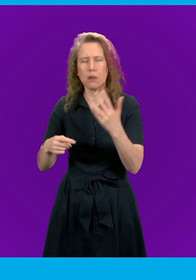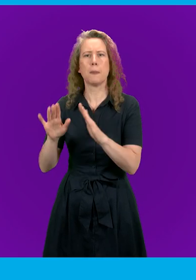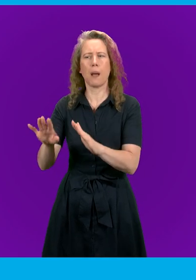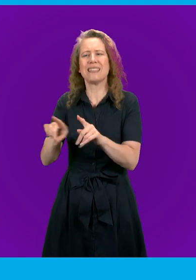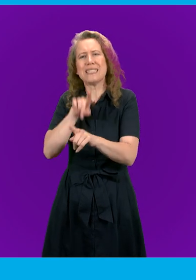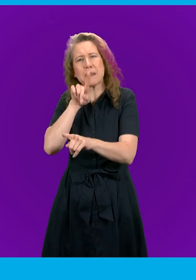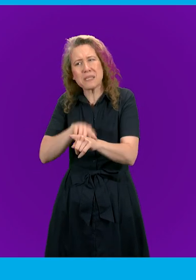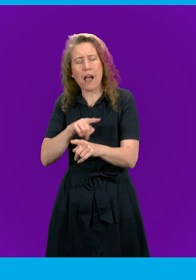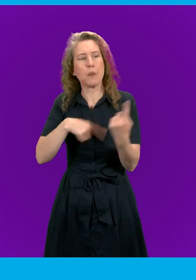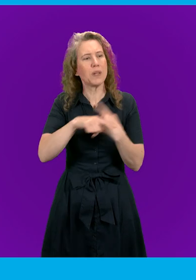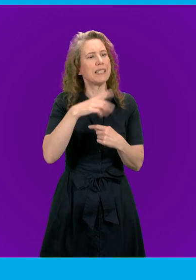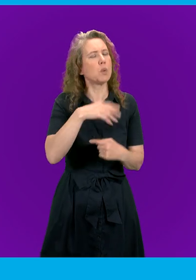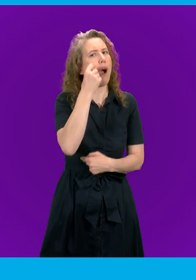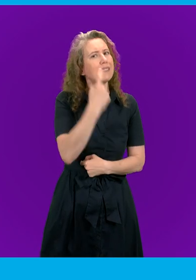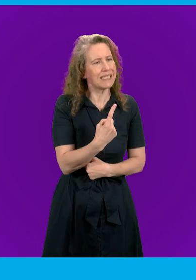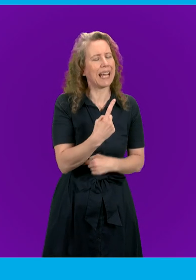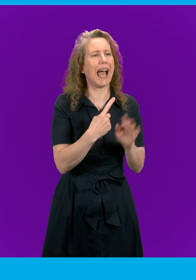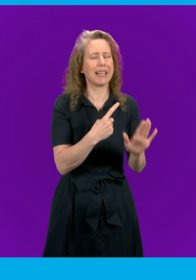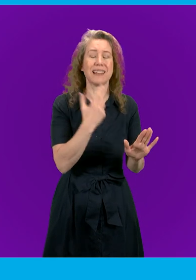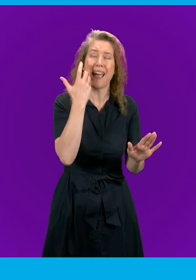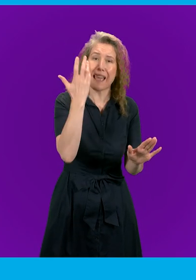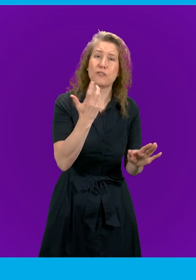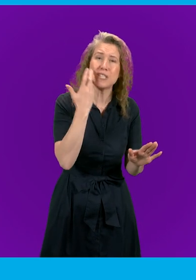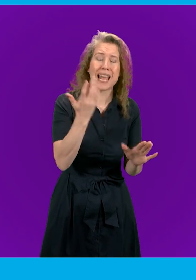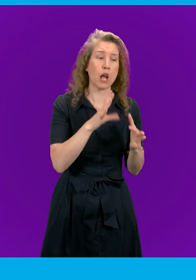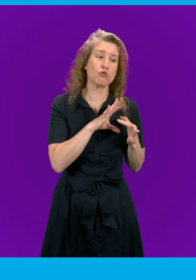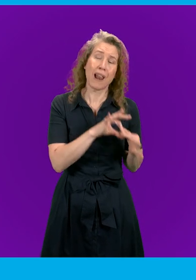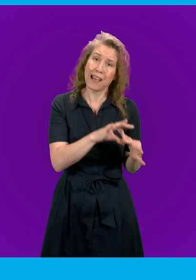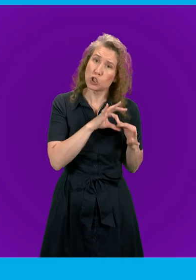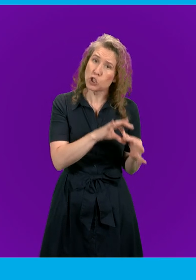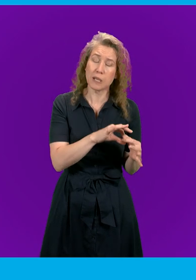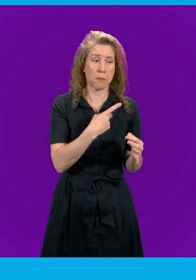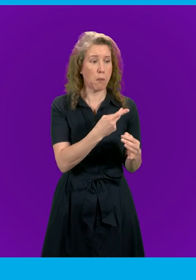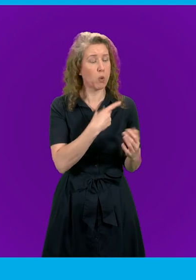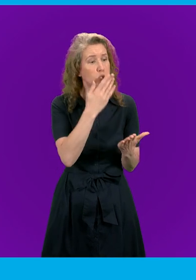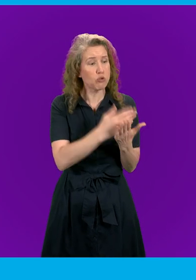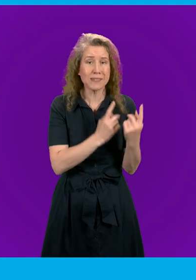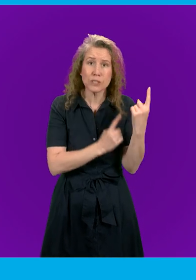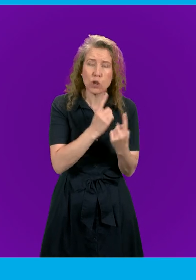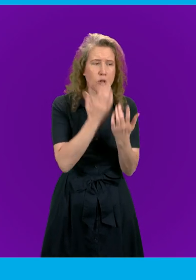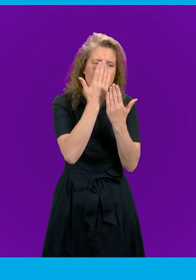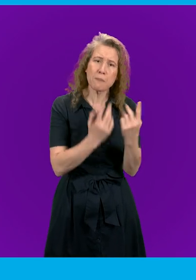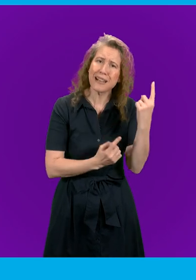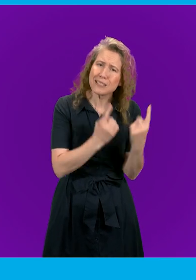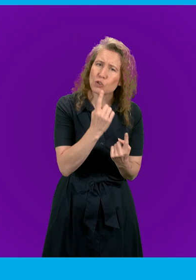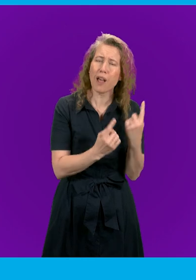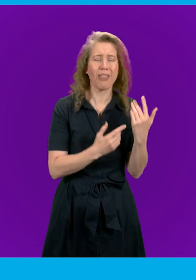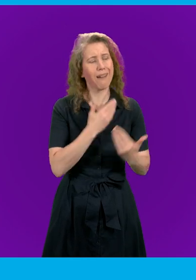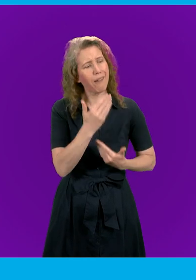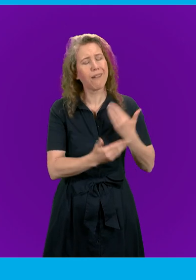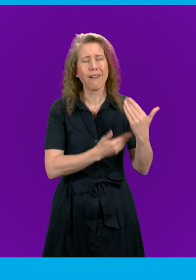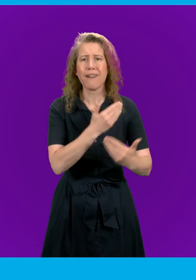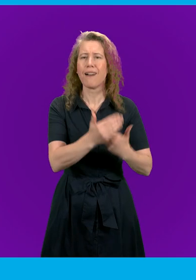to also recognise that in a relationship where there's trust and respect going on, some of